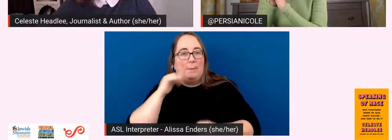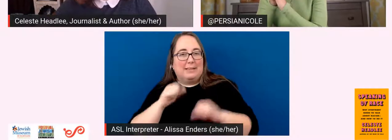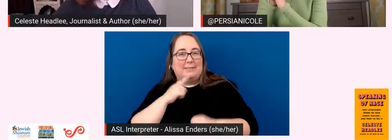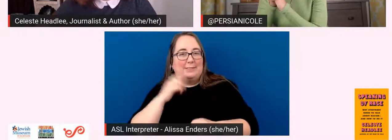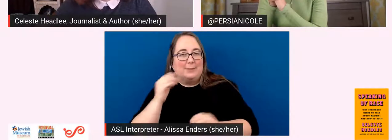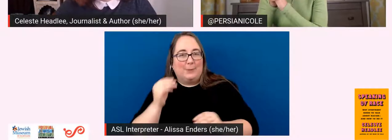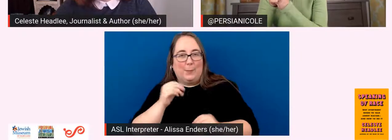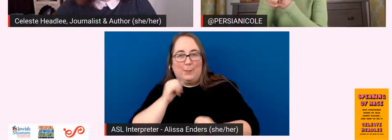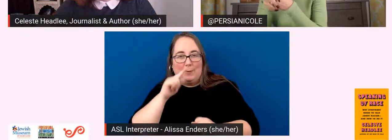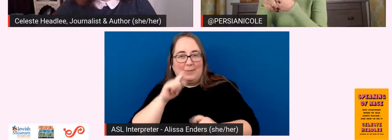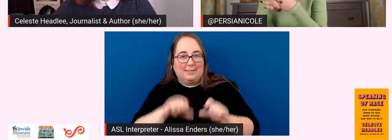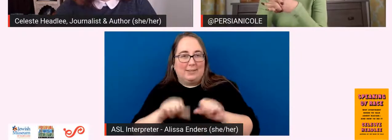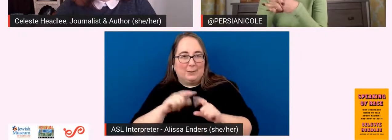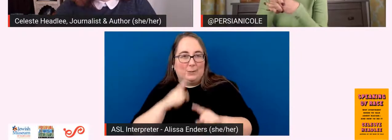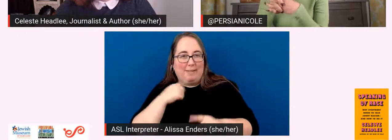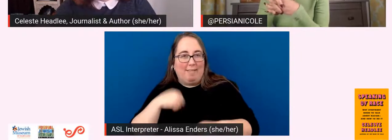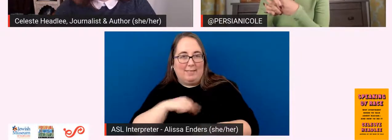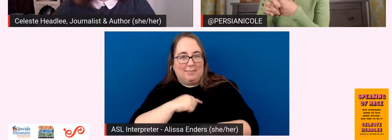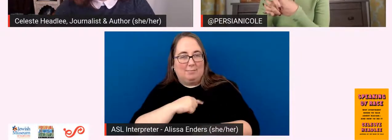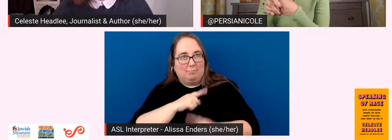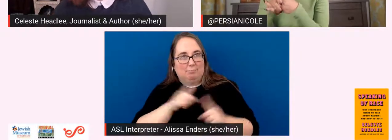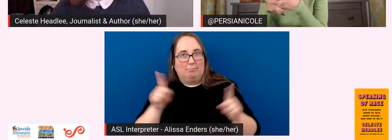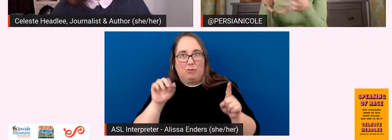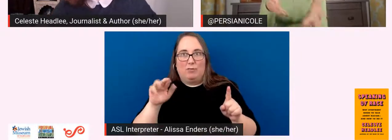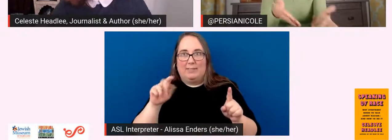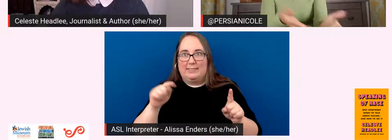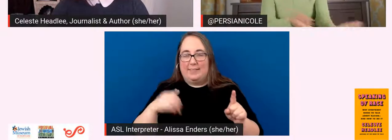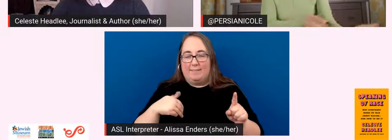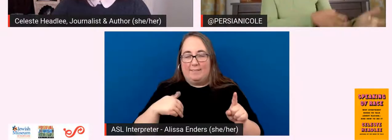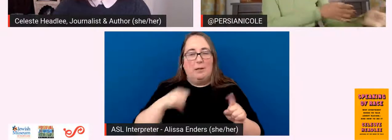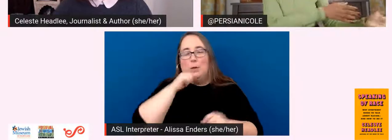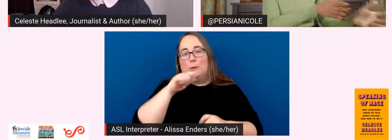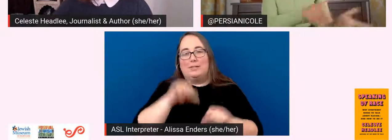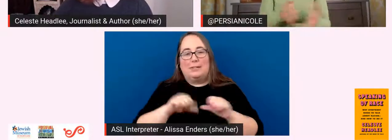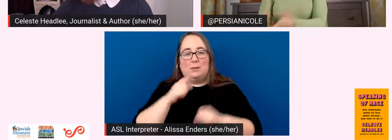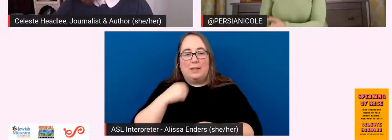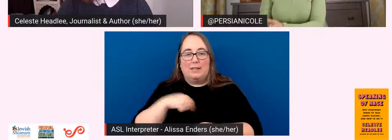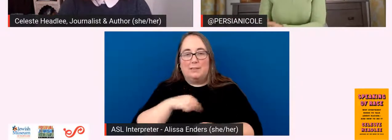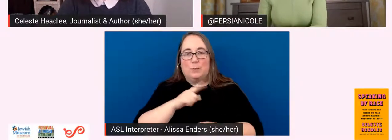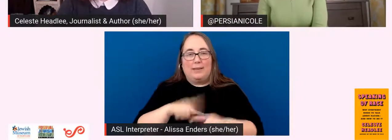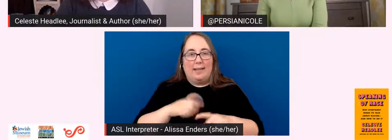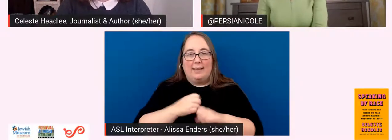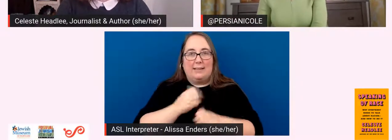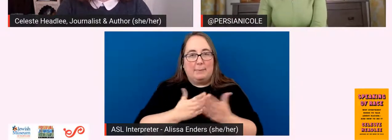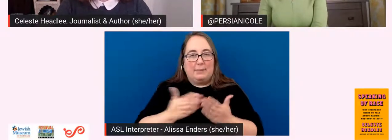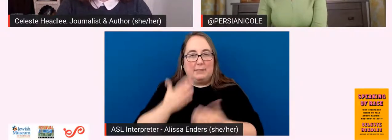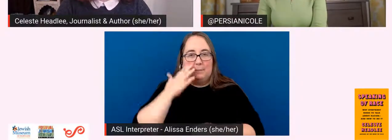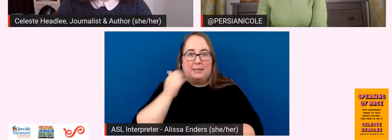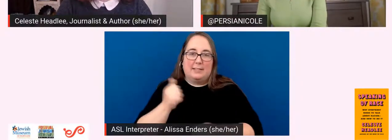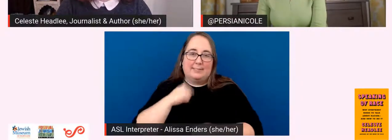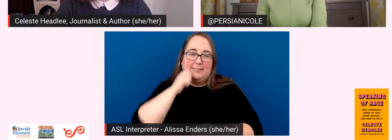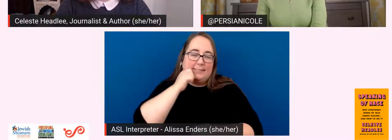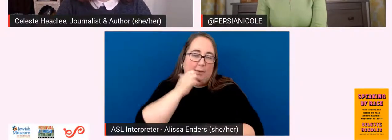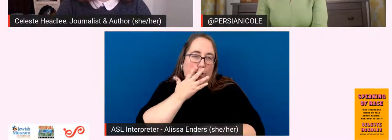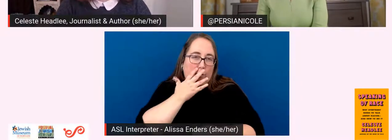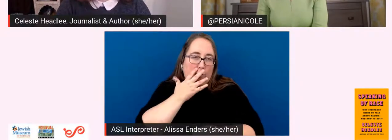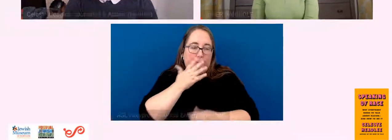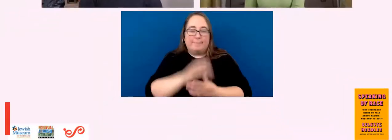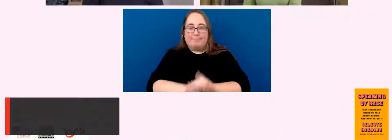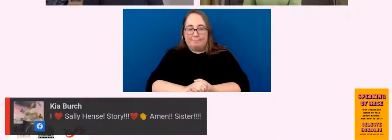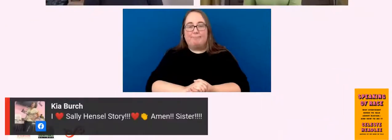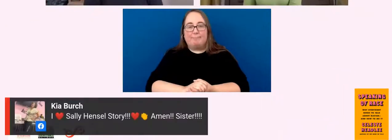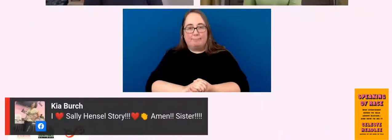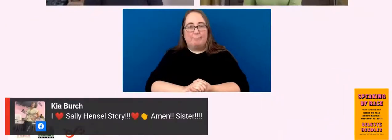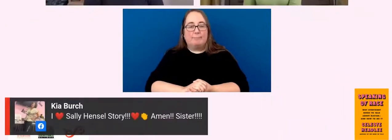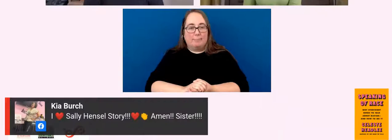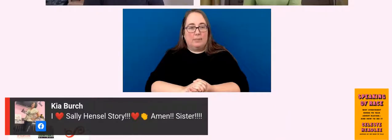don't need science to tell us that there are racists in this world. We don't need science to tell us that we can't get certain things because of our skin color. Yeah,